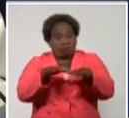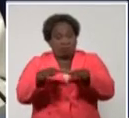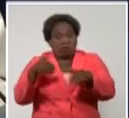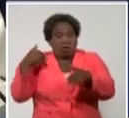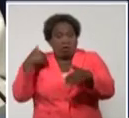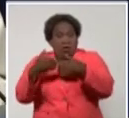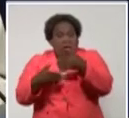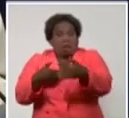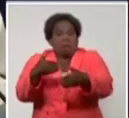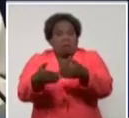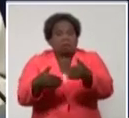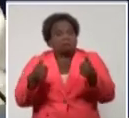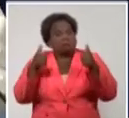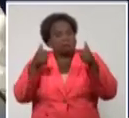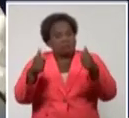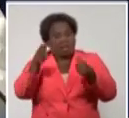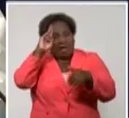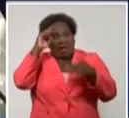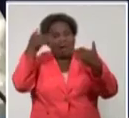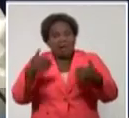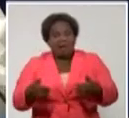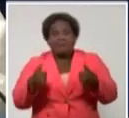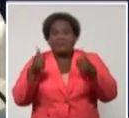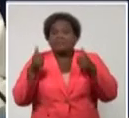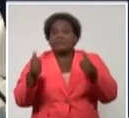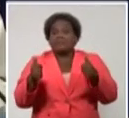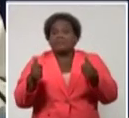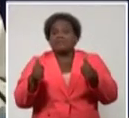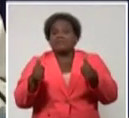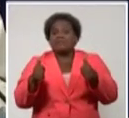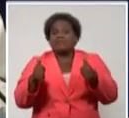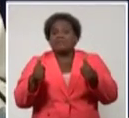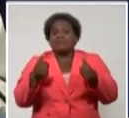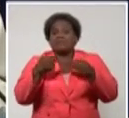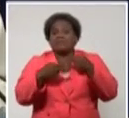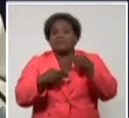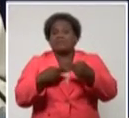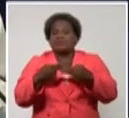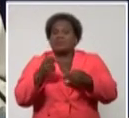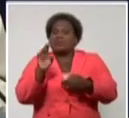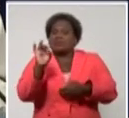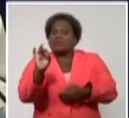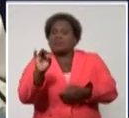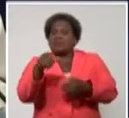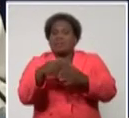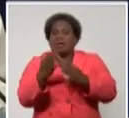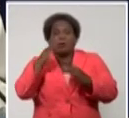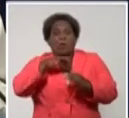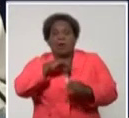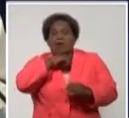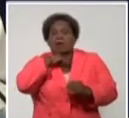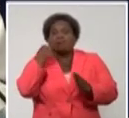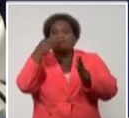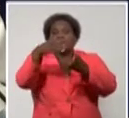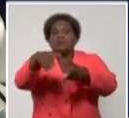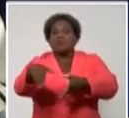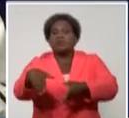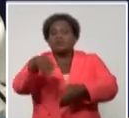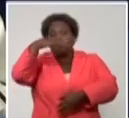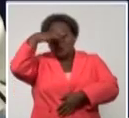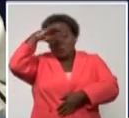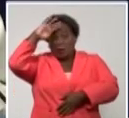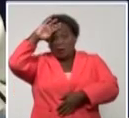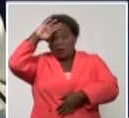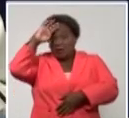the pandemic began, Cuba has registered 87 deaths, for a mortality rate of 3.56%, which, compared